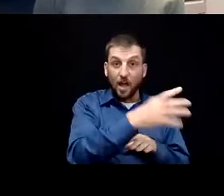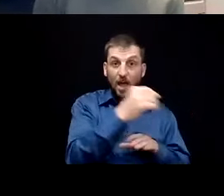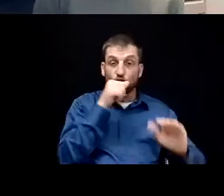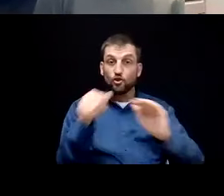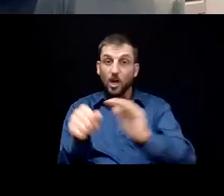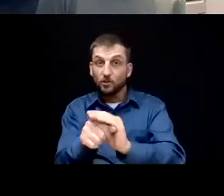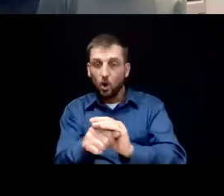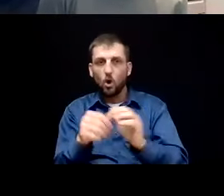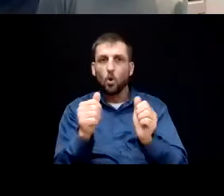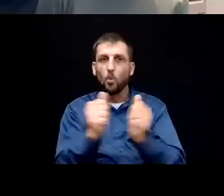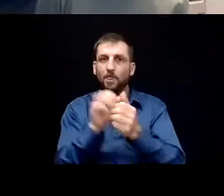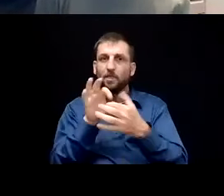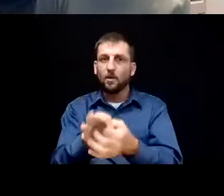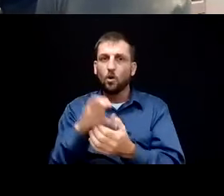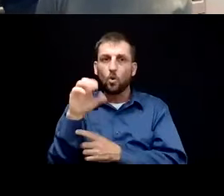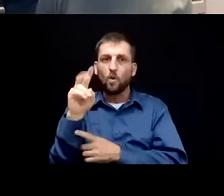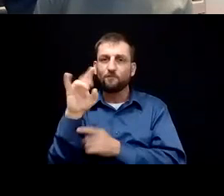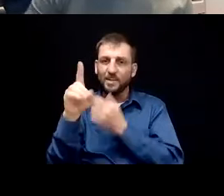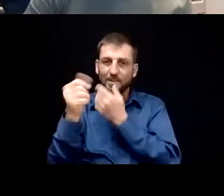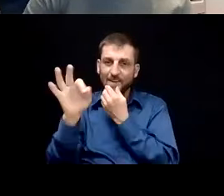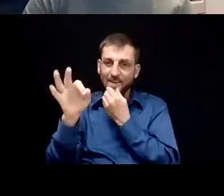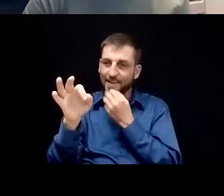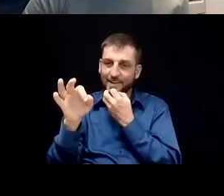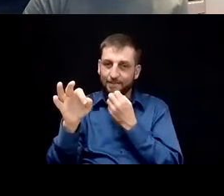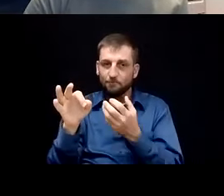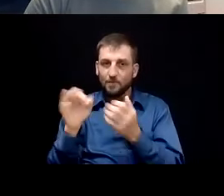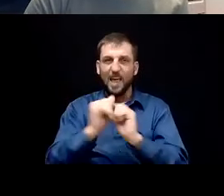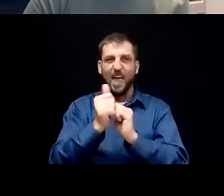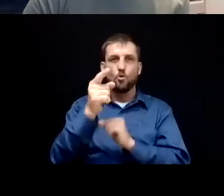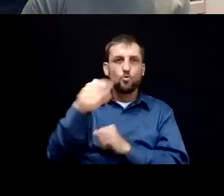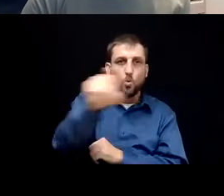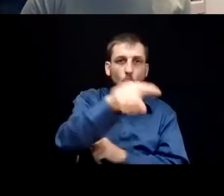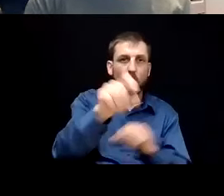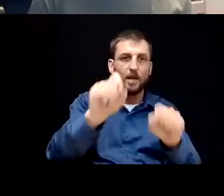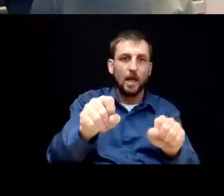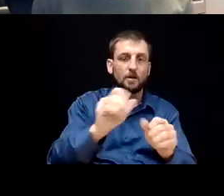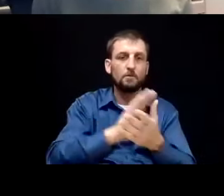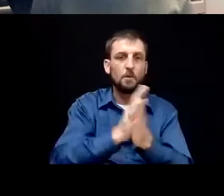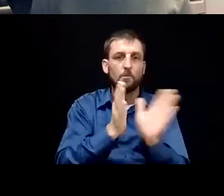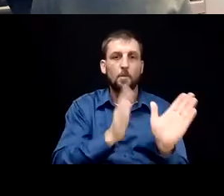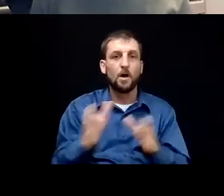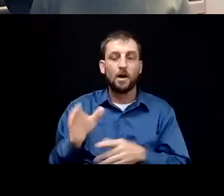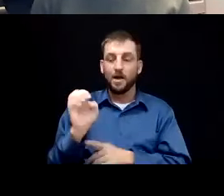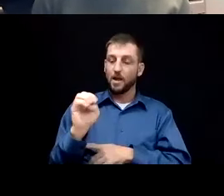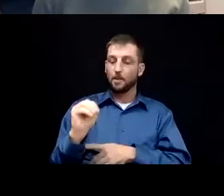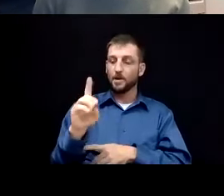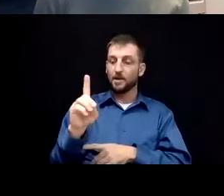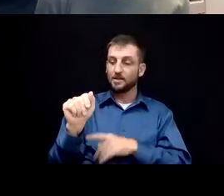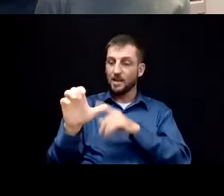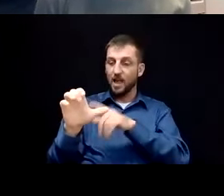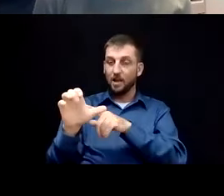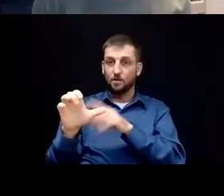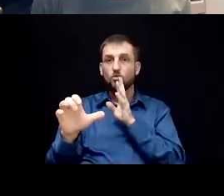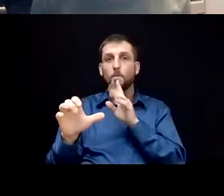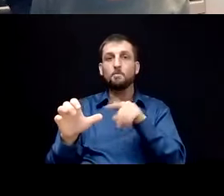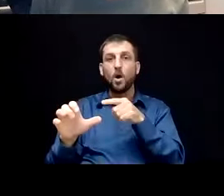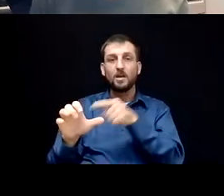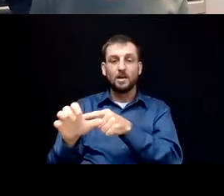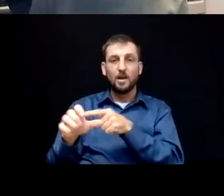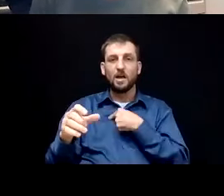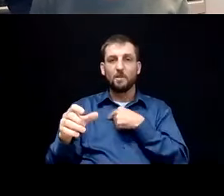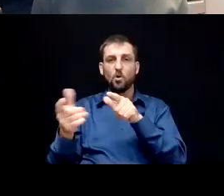COVID-19, and a little bit about what you can do to be prepared. To talk about MDAC, I'm going to give it on